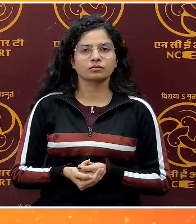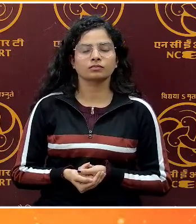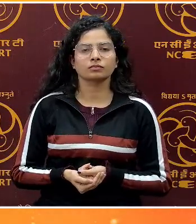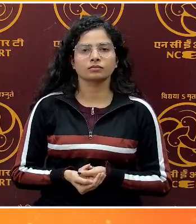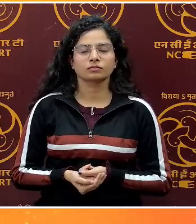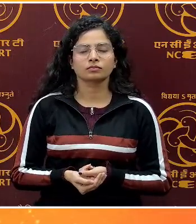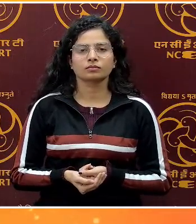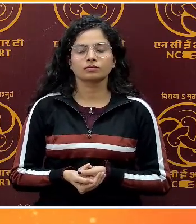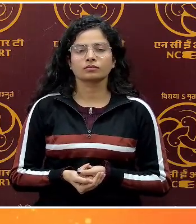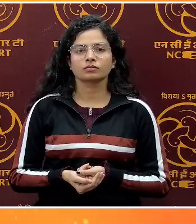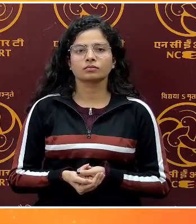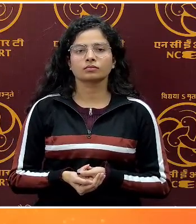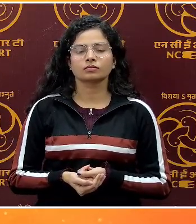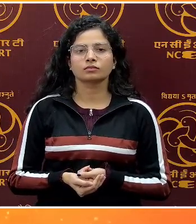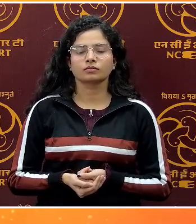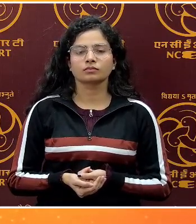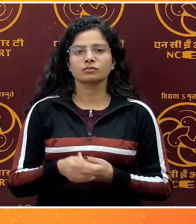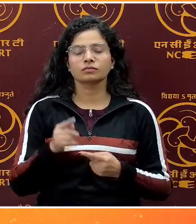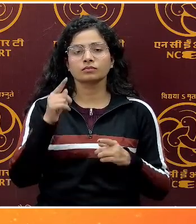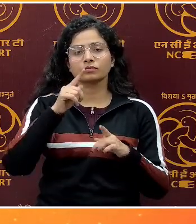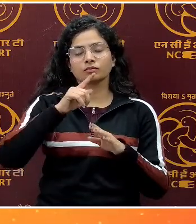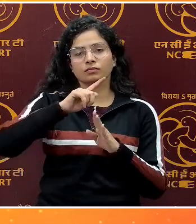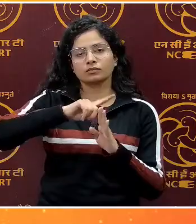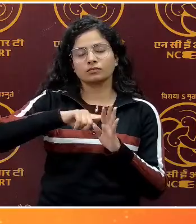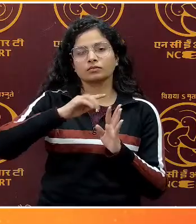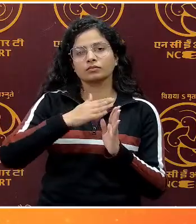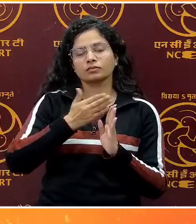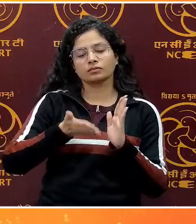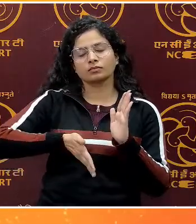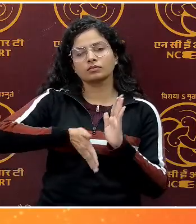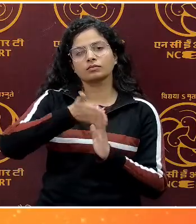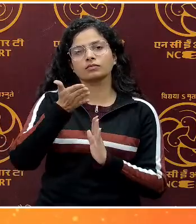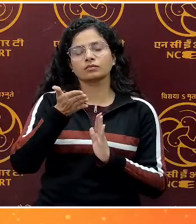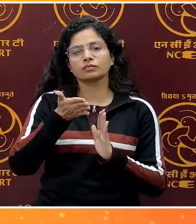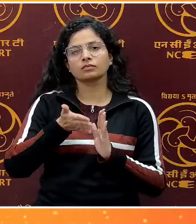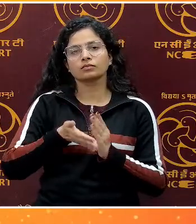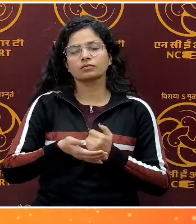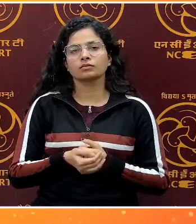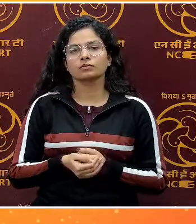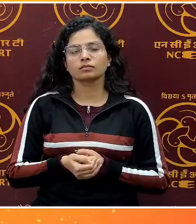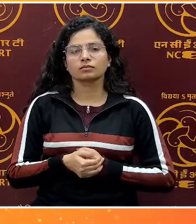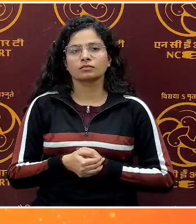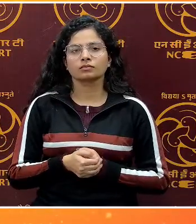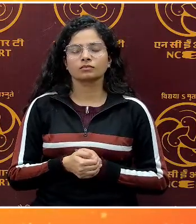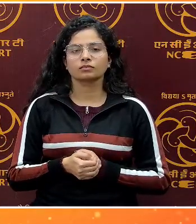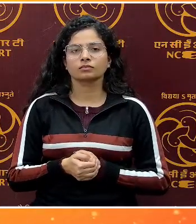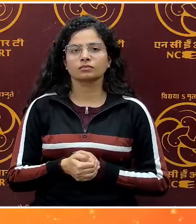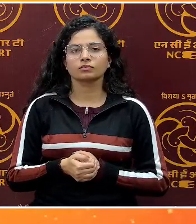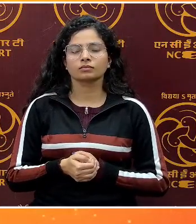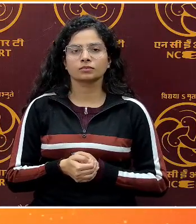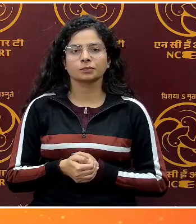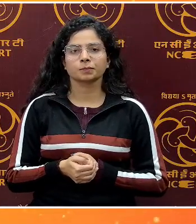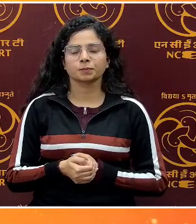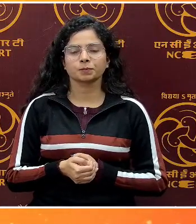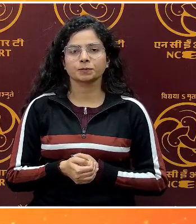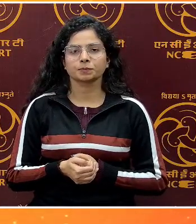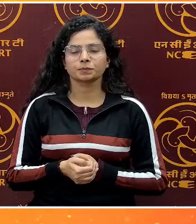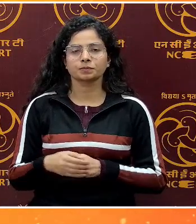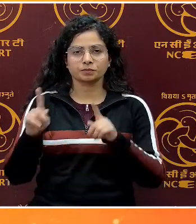outward. Okay. So for this one the polished surface is this. Okay.